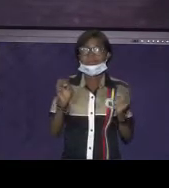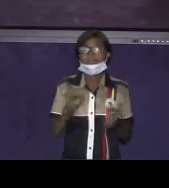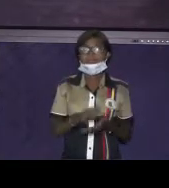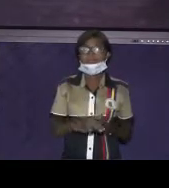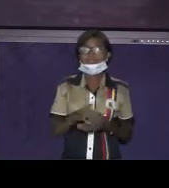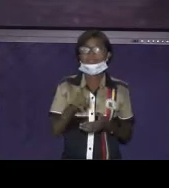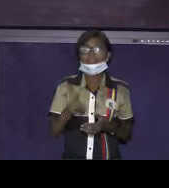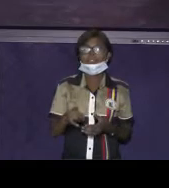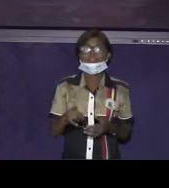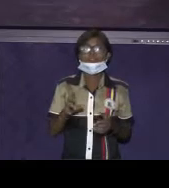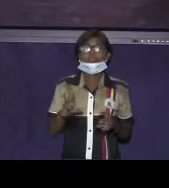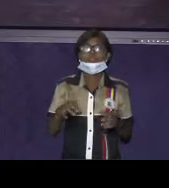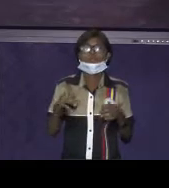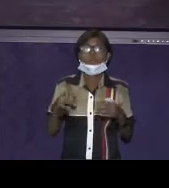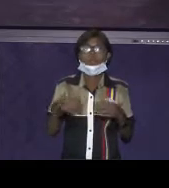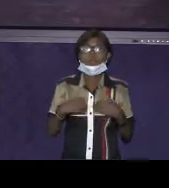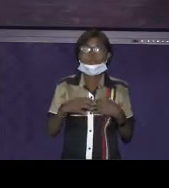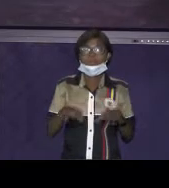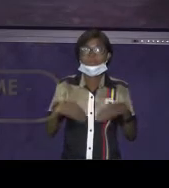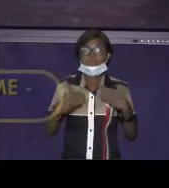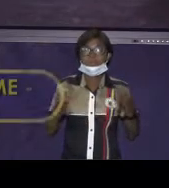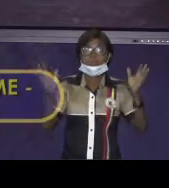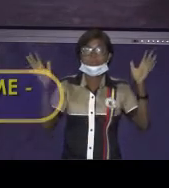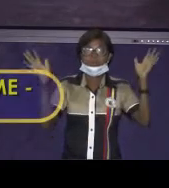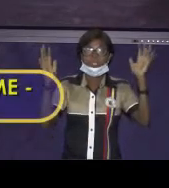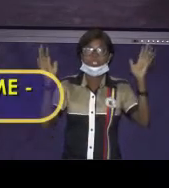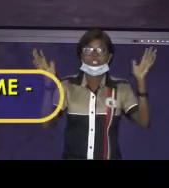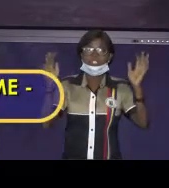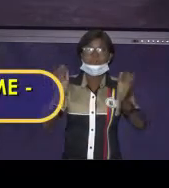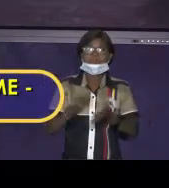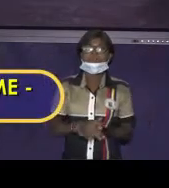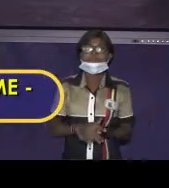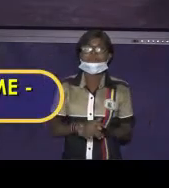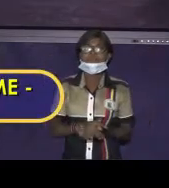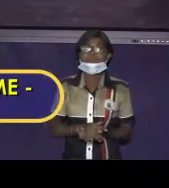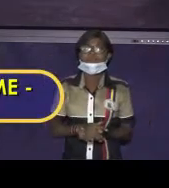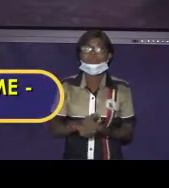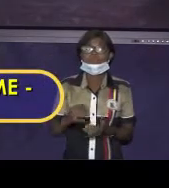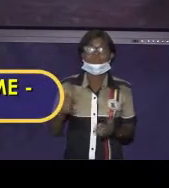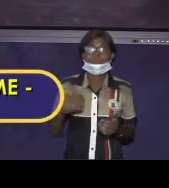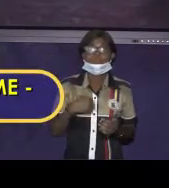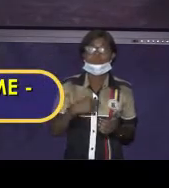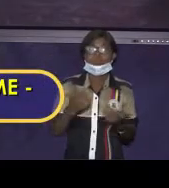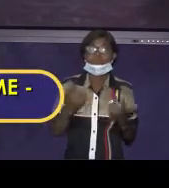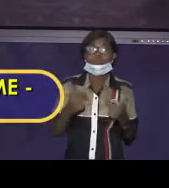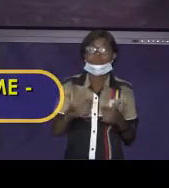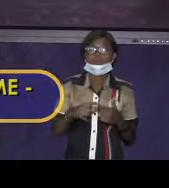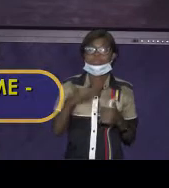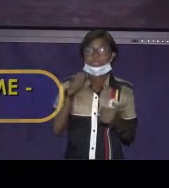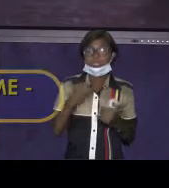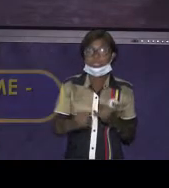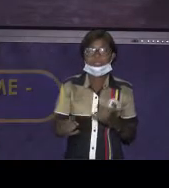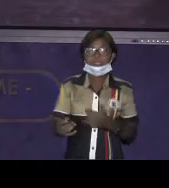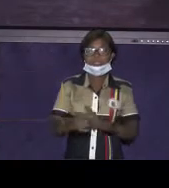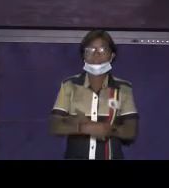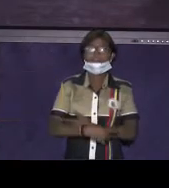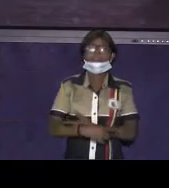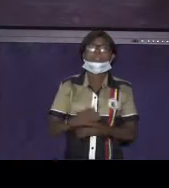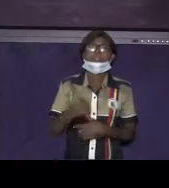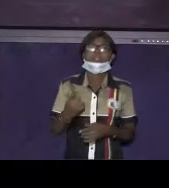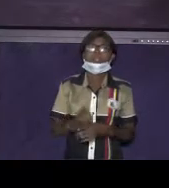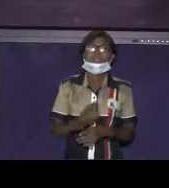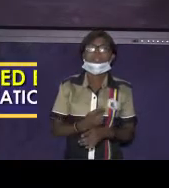Excellent. You deserve to be celebrated with a cheer. We have come to the end of today's